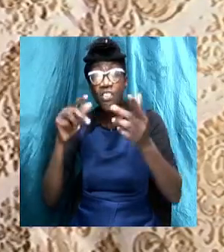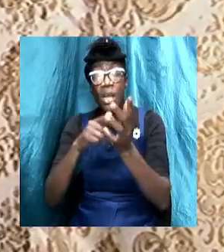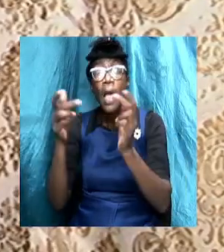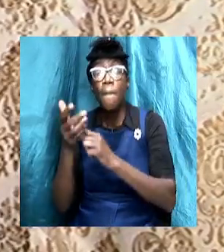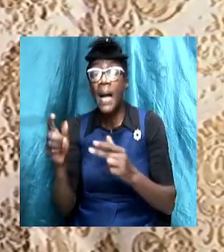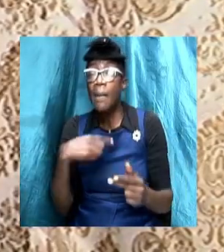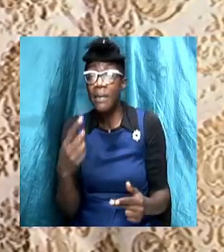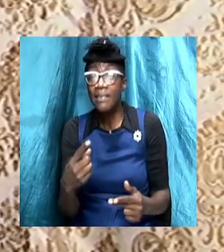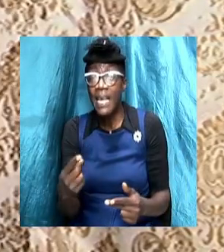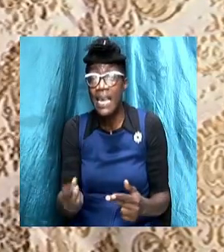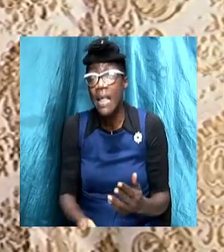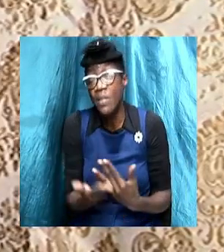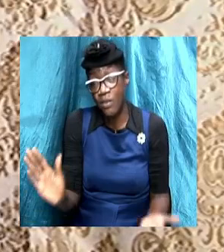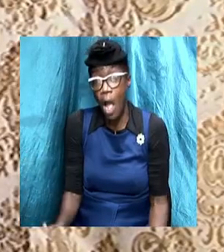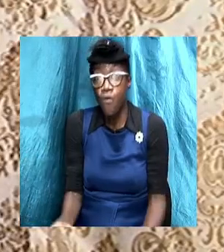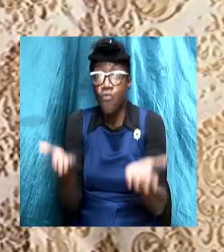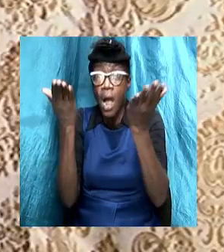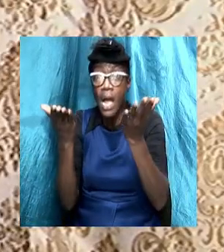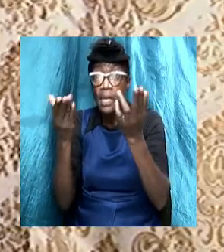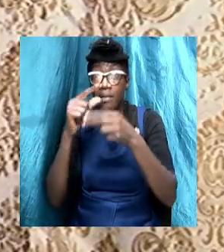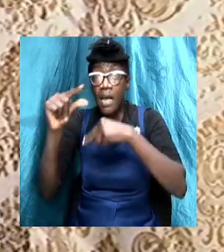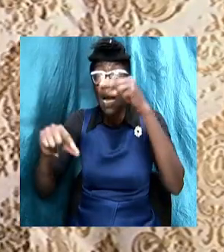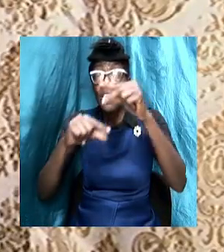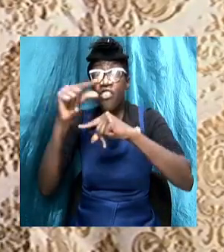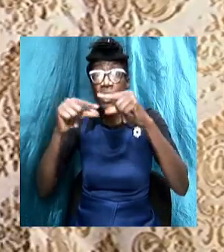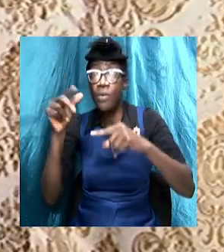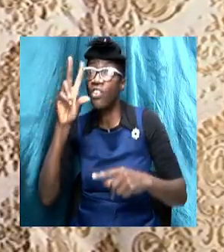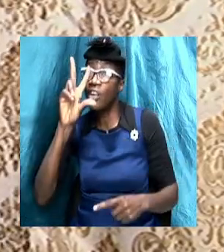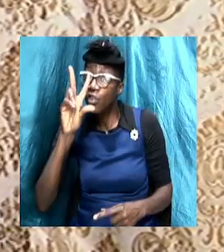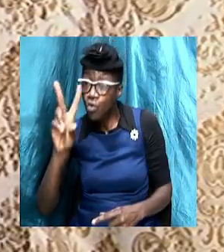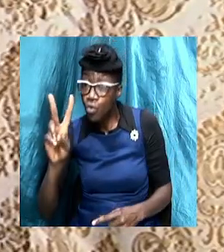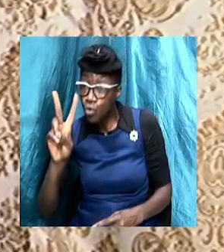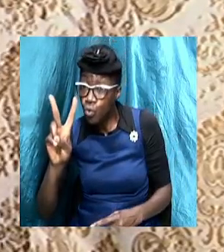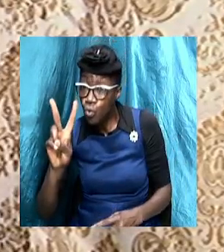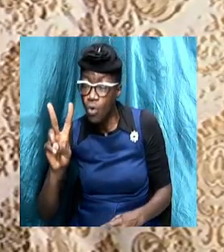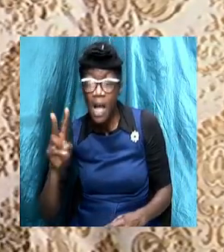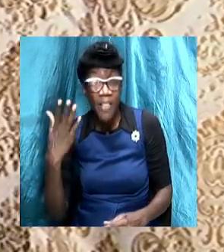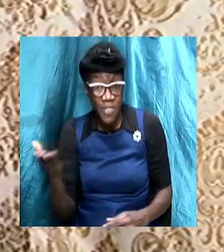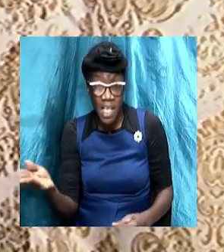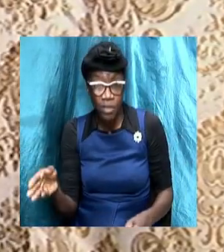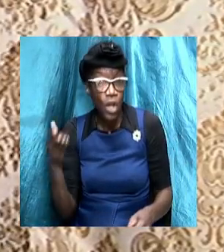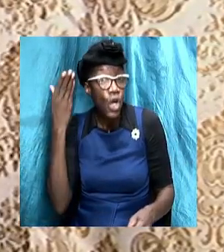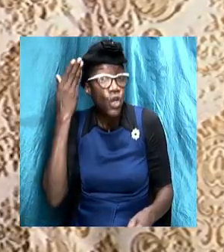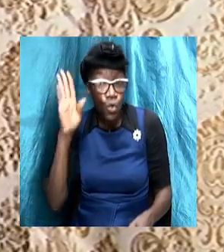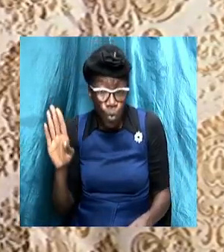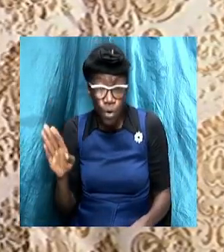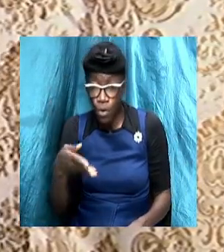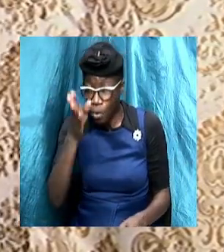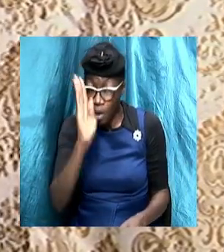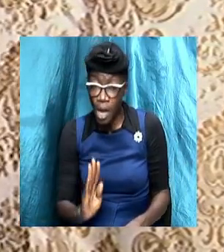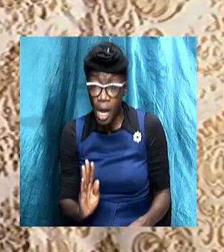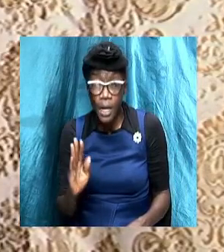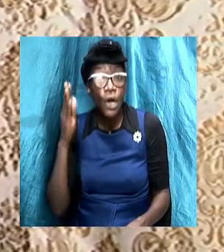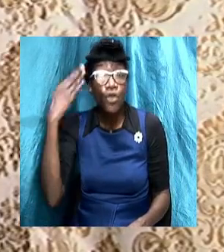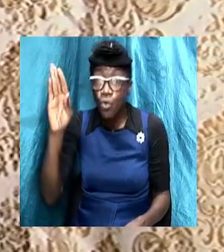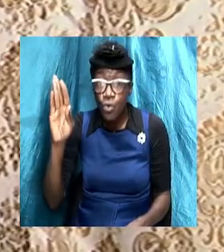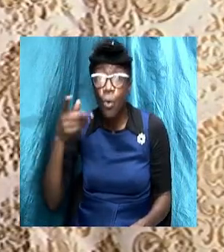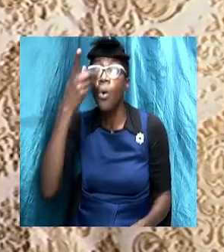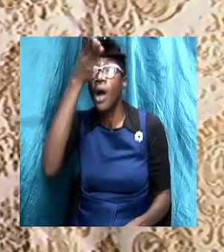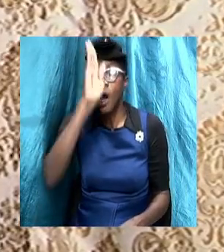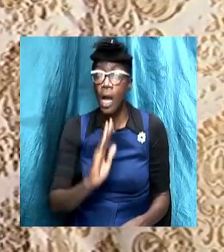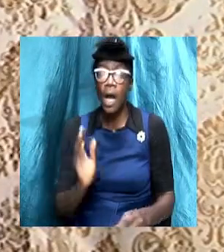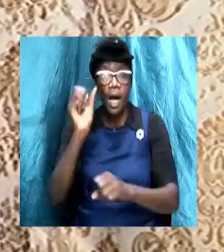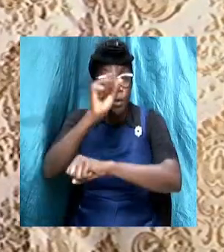arise a generation that two things. They do not know God. They do not know his work. And guess